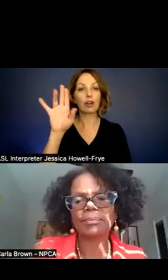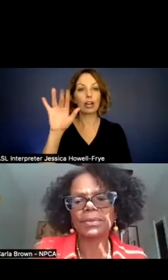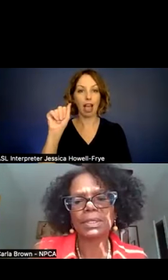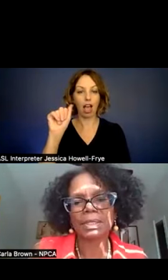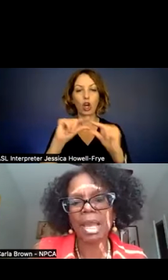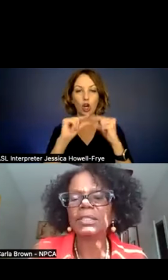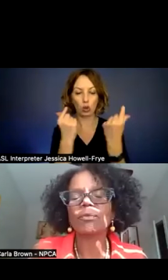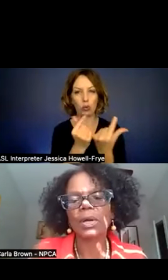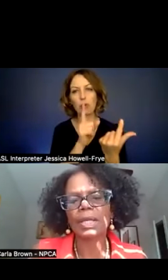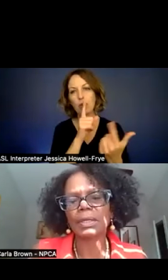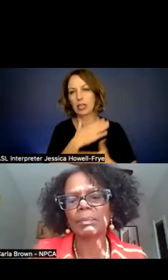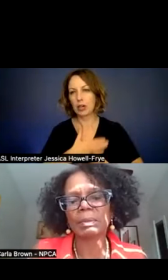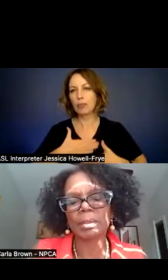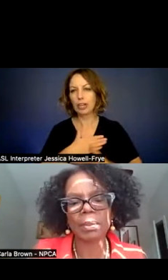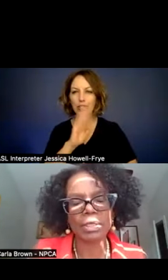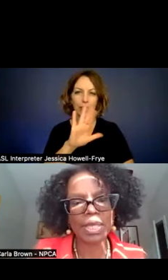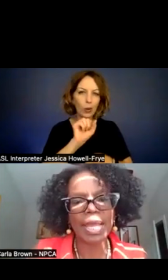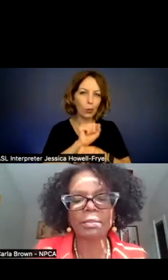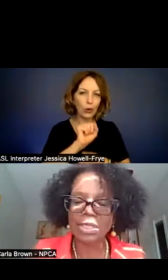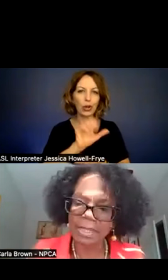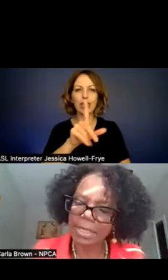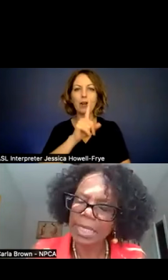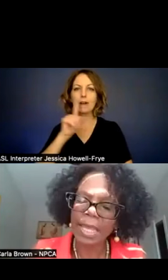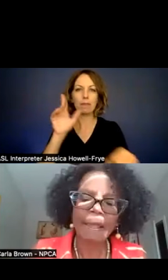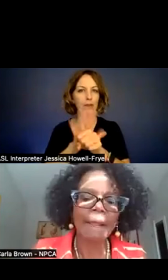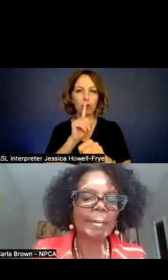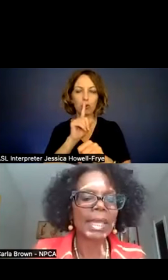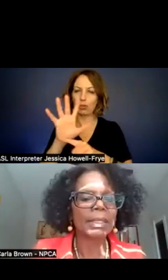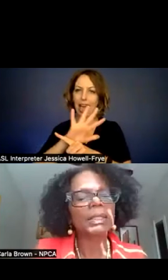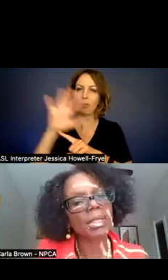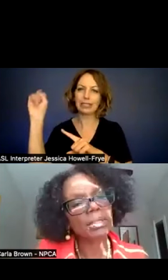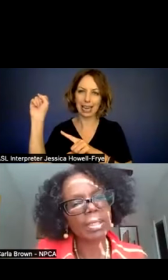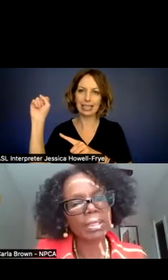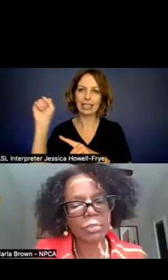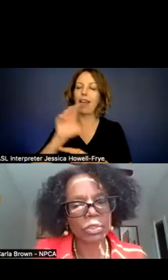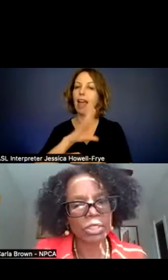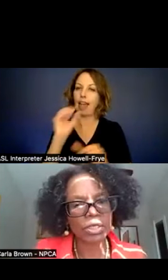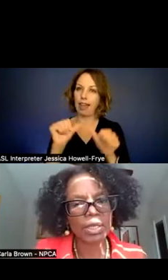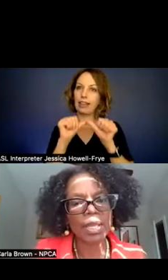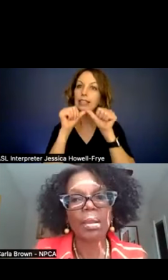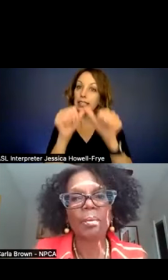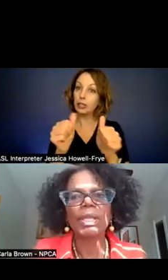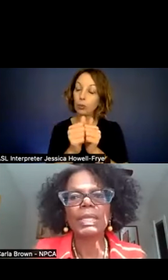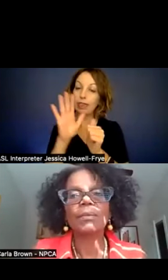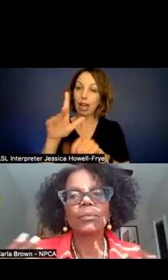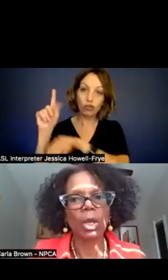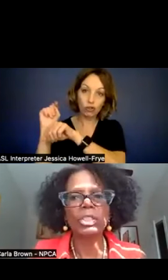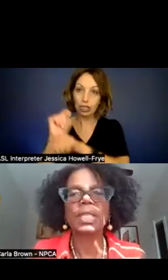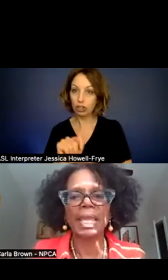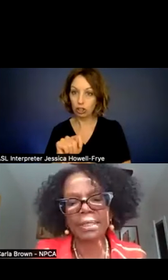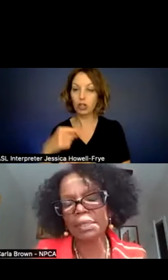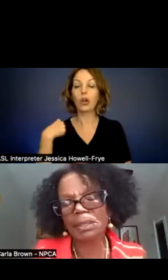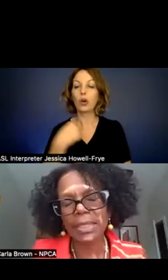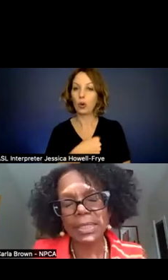appreciate the kind of work, and their commitment was outstanding. And in continuing in that tradition, we